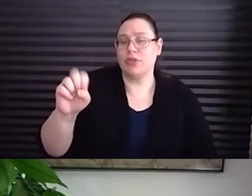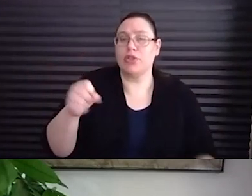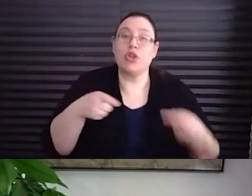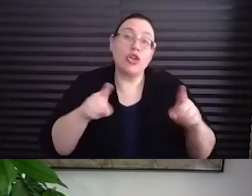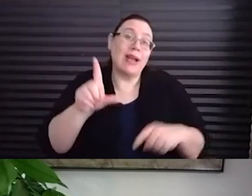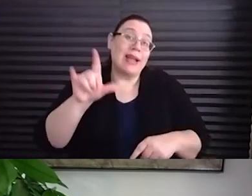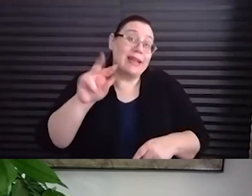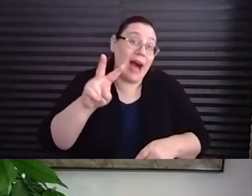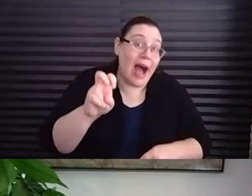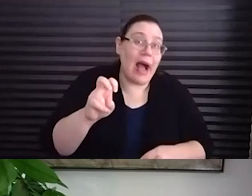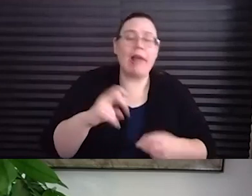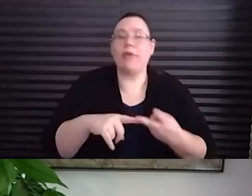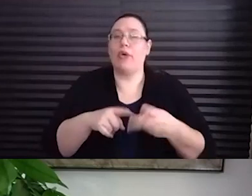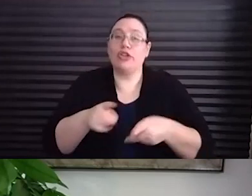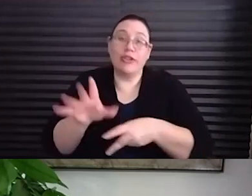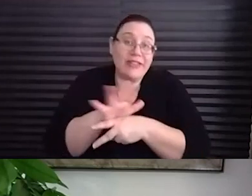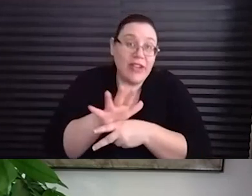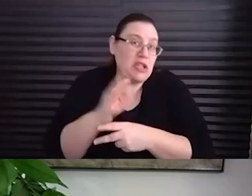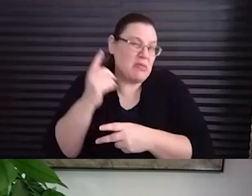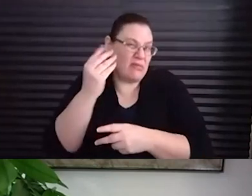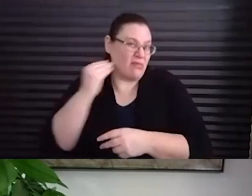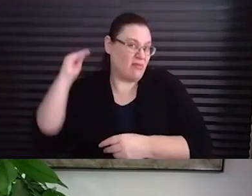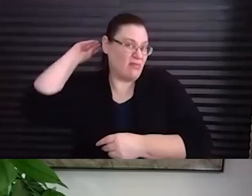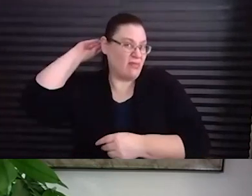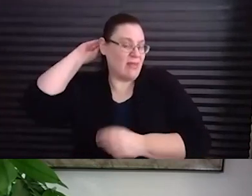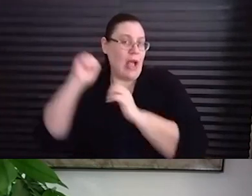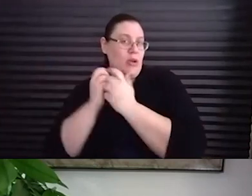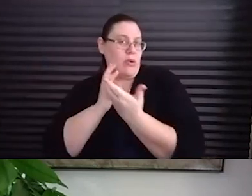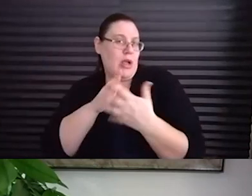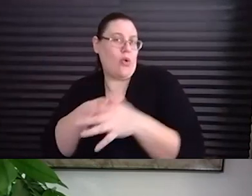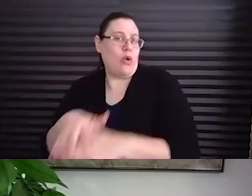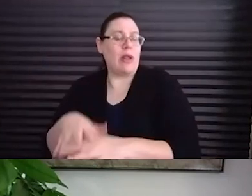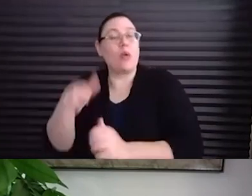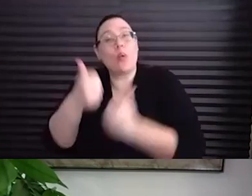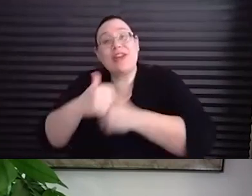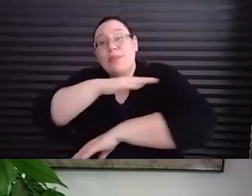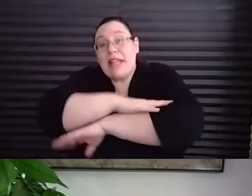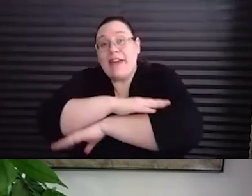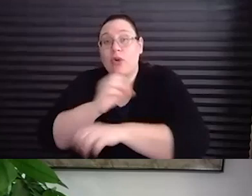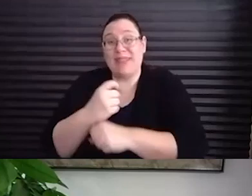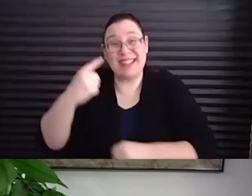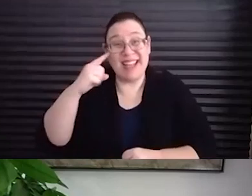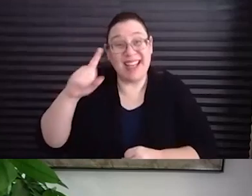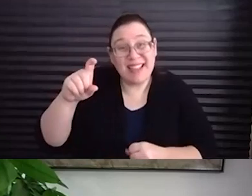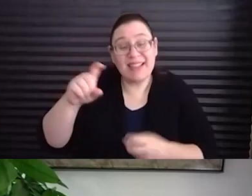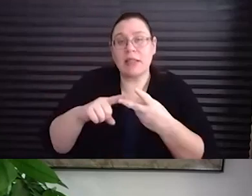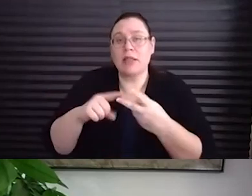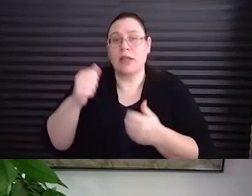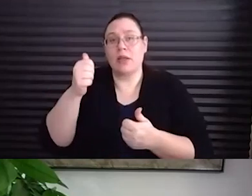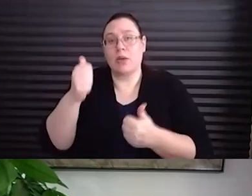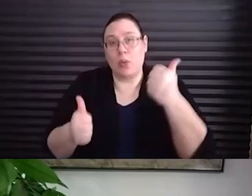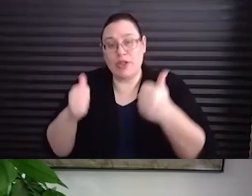you know, doing your videos, that's something to think about, is incorporating which platform makes sense, and which one of